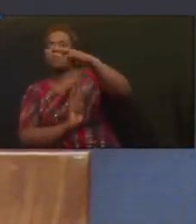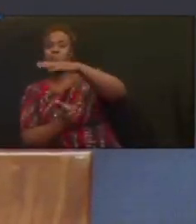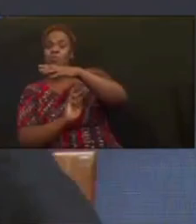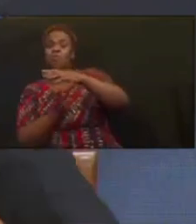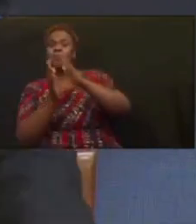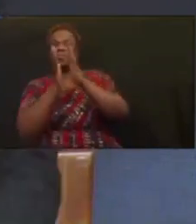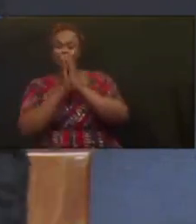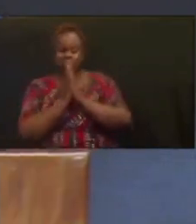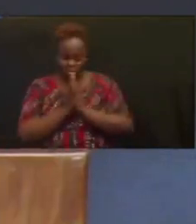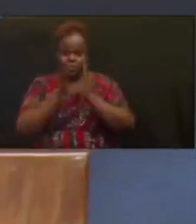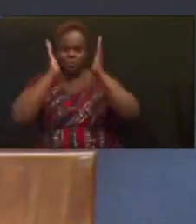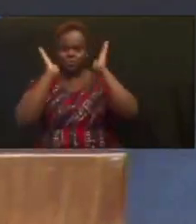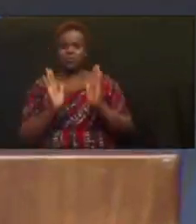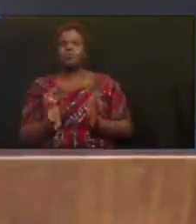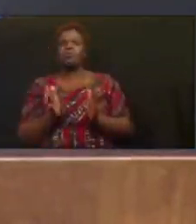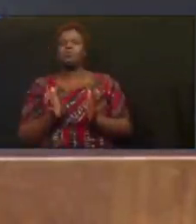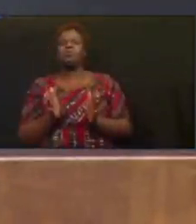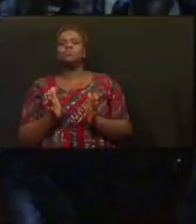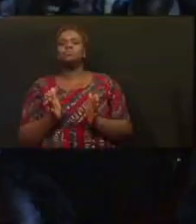intercessors. Please write it down.